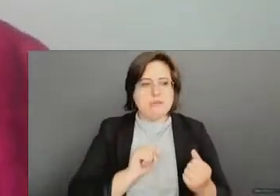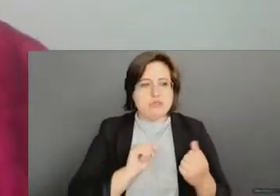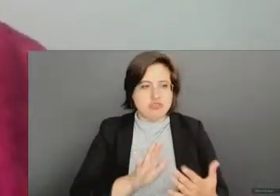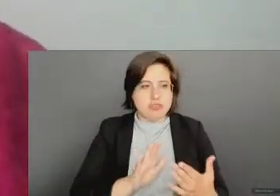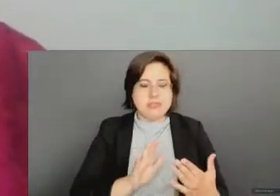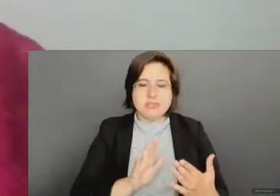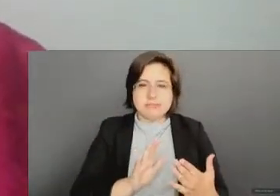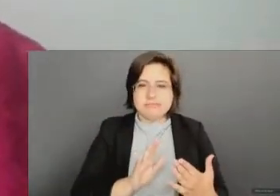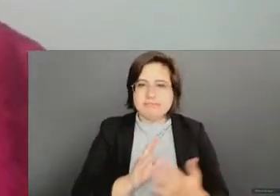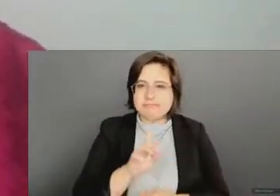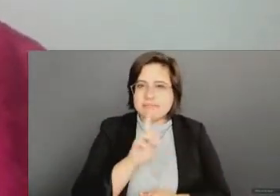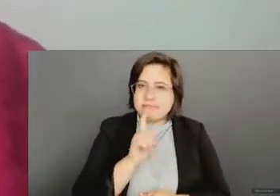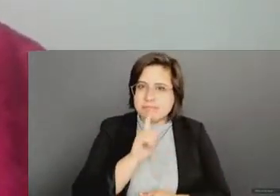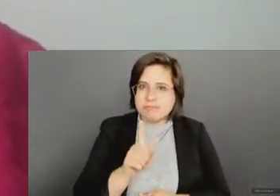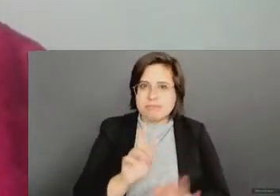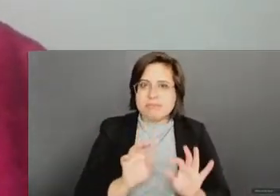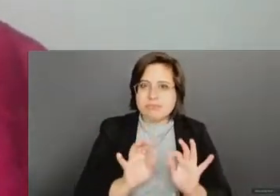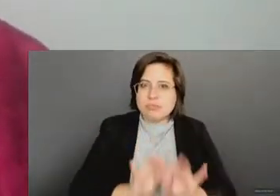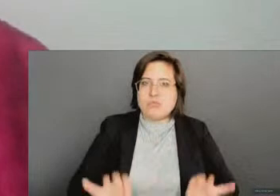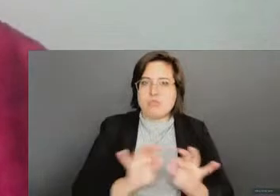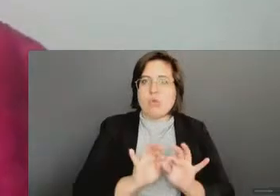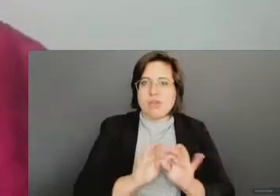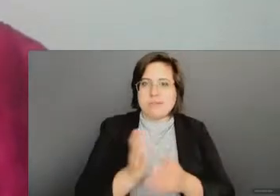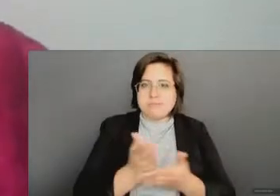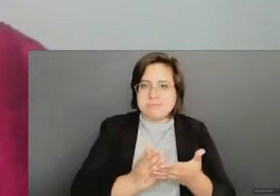a very important factor